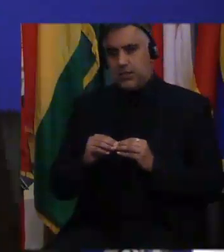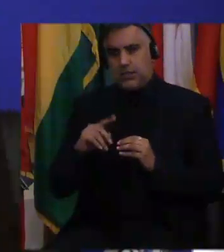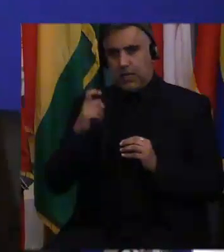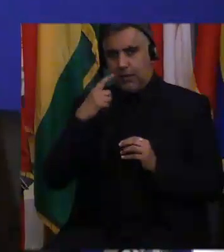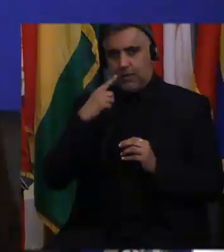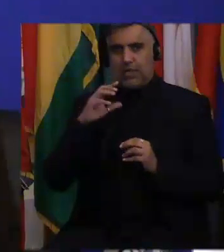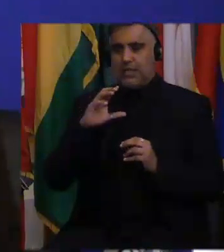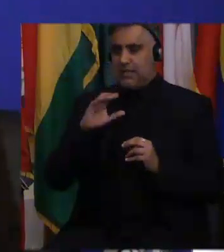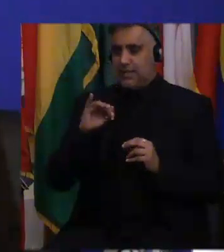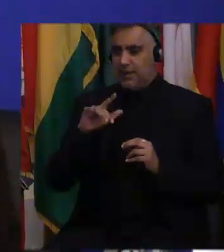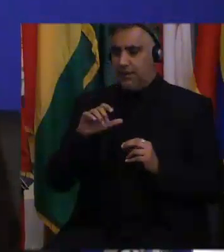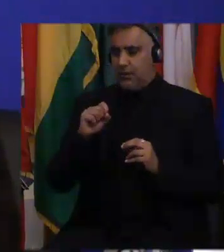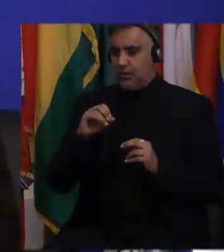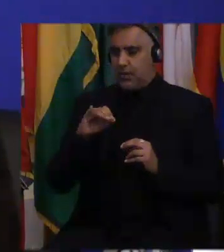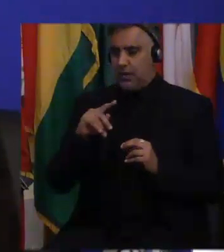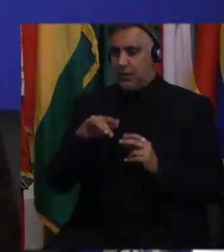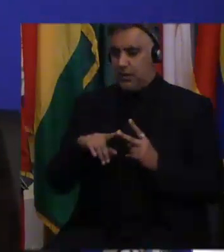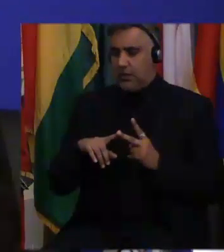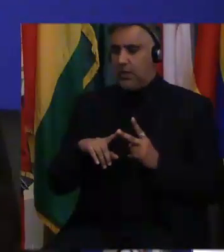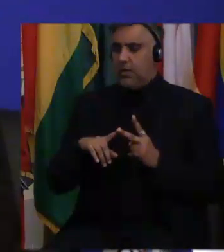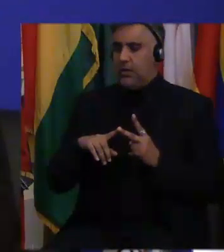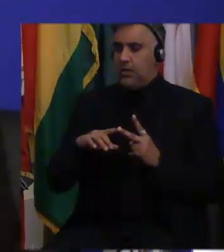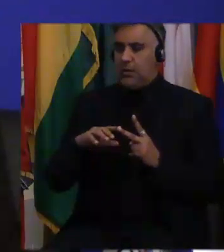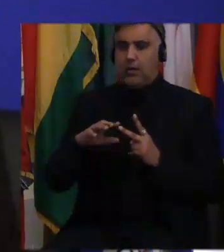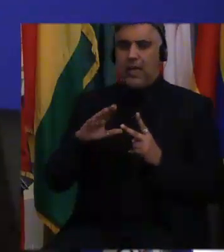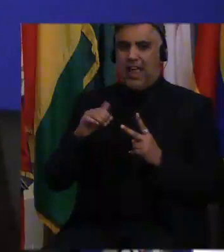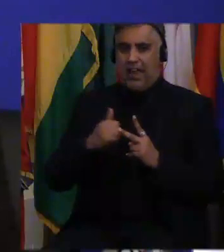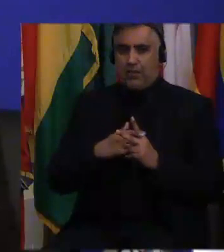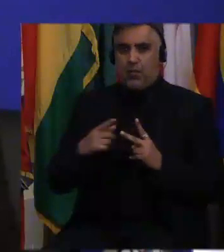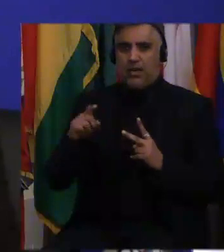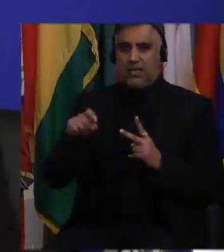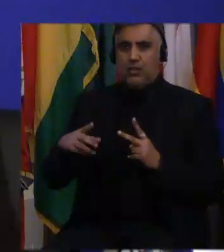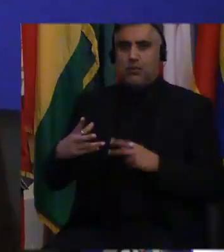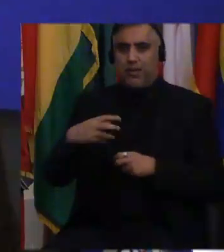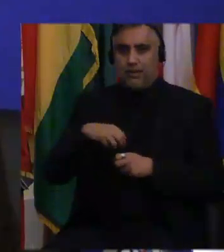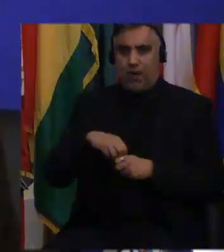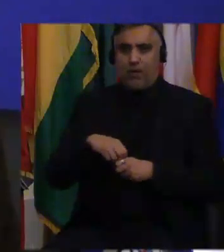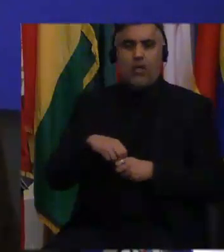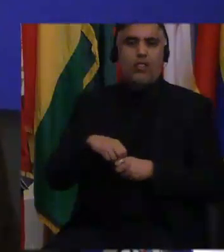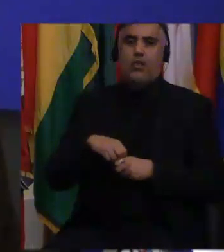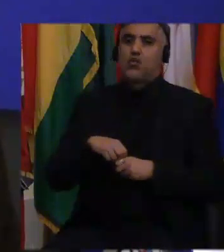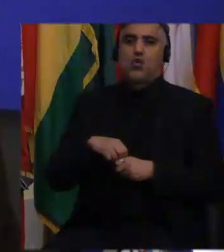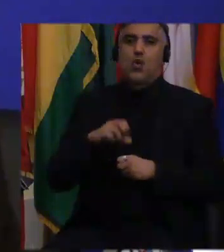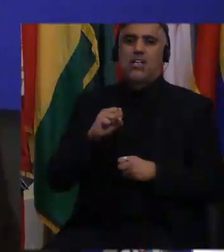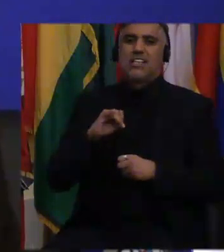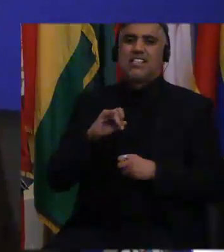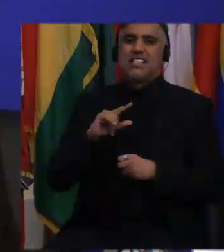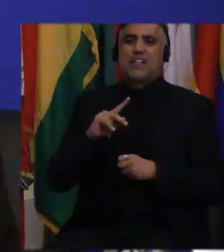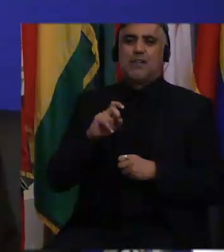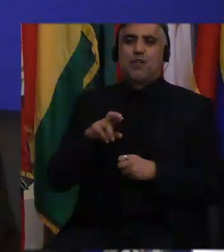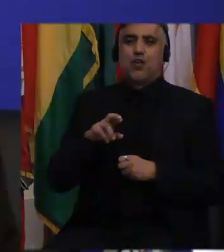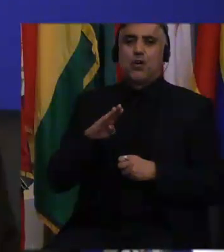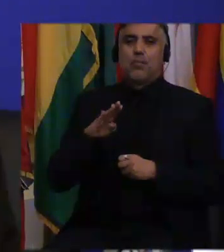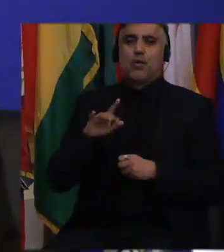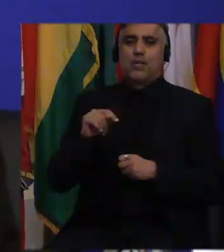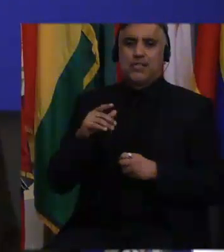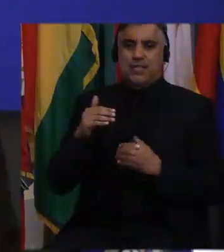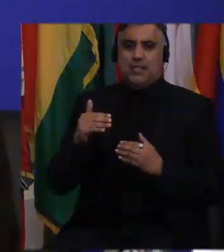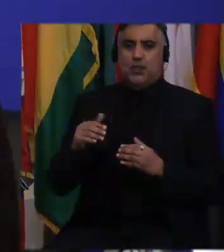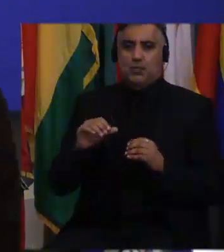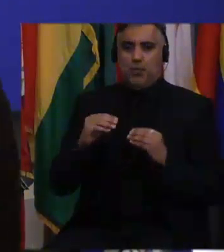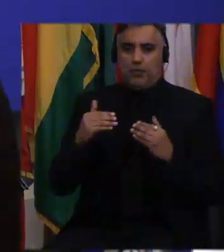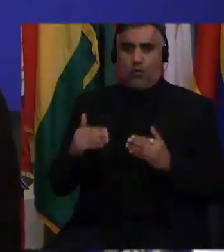governments, civil society, communities, everybody needs to be involved in this. There's no silver bullet. It's about continuing to move